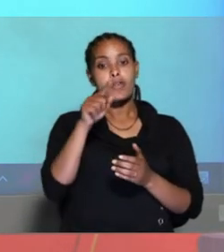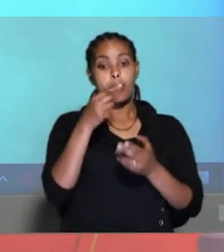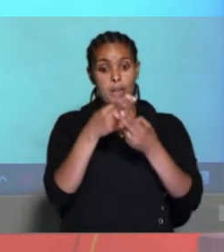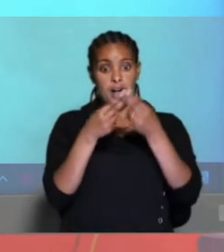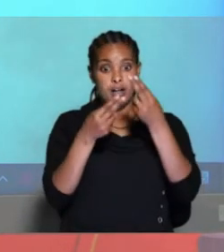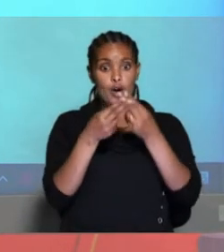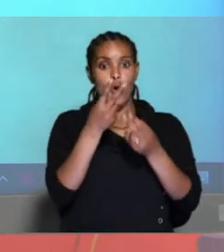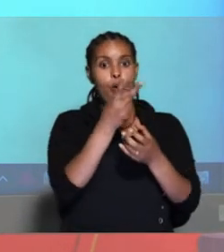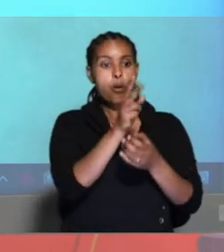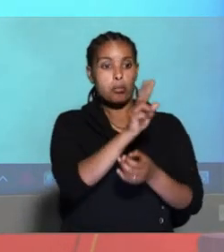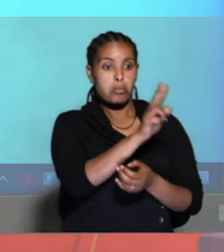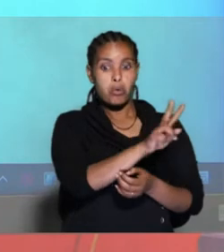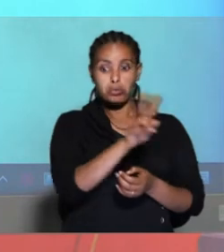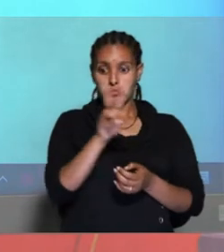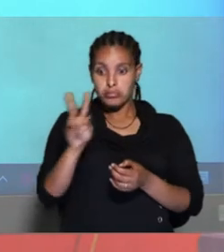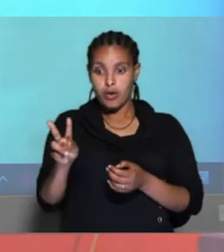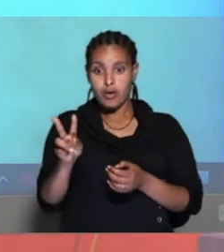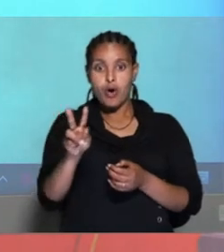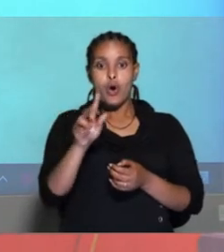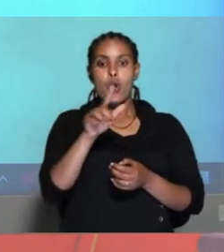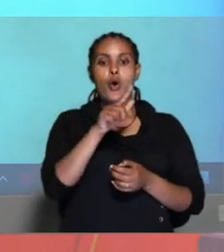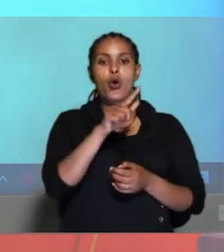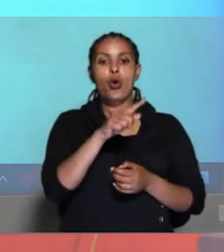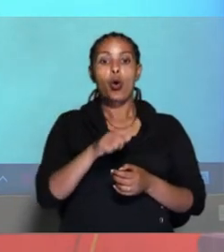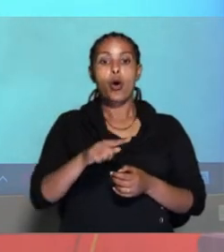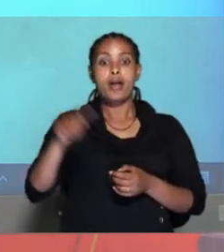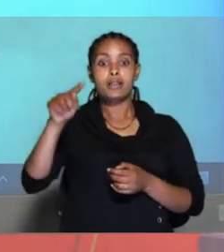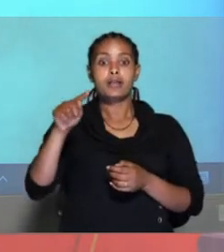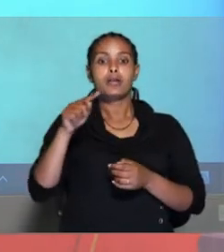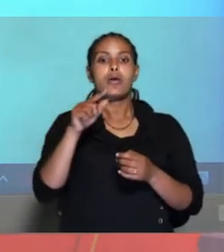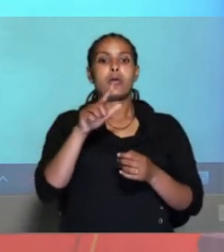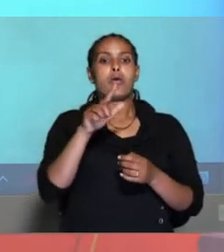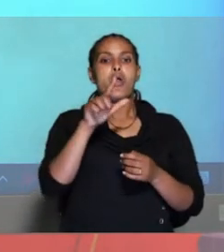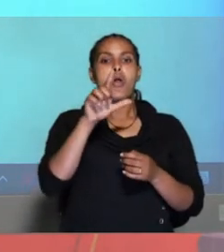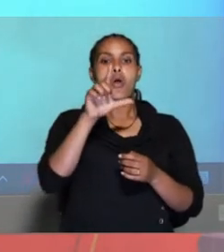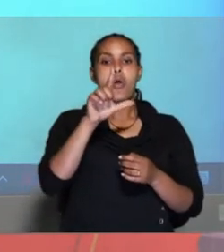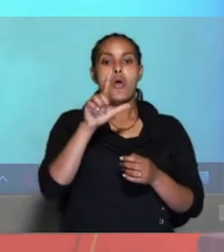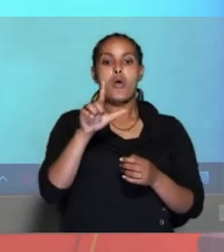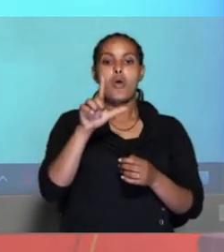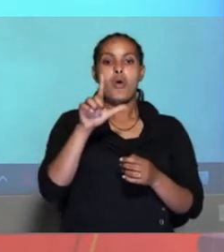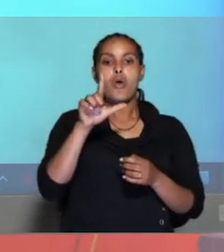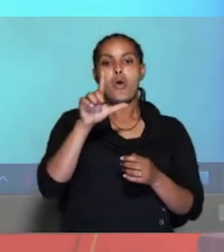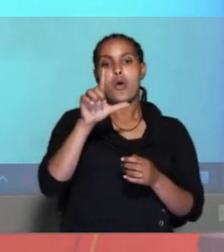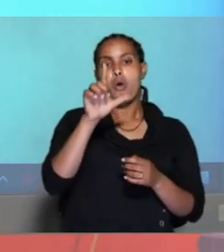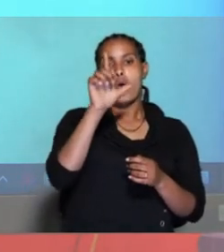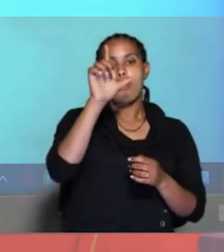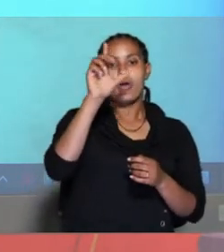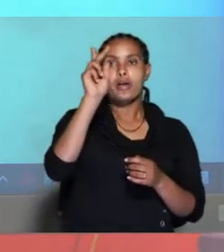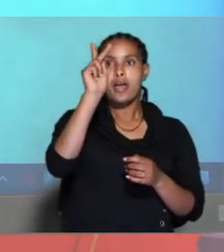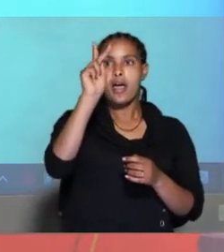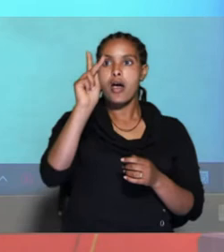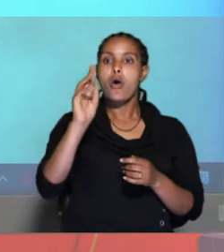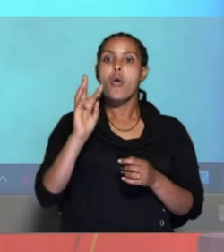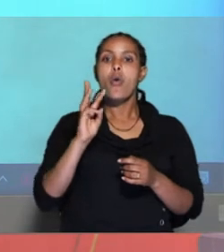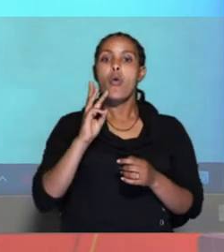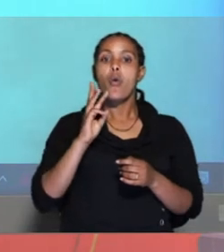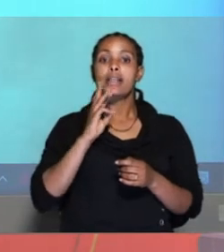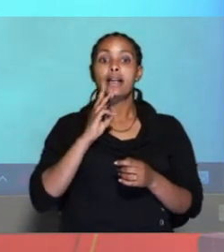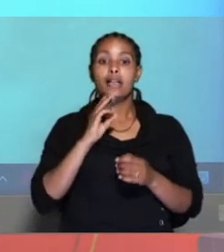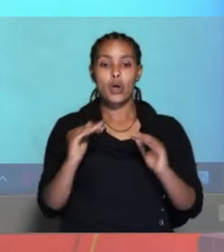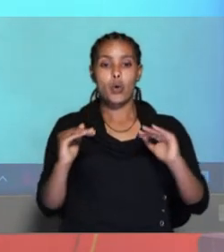multiply both sides by logarithm, we get log K water, log K water